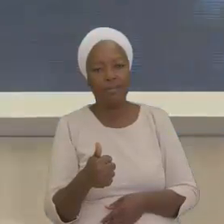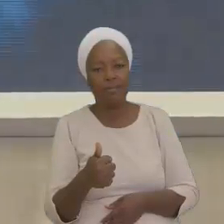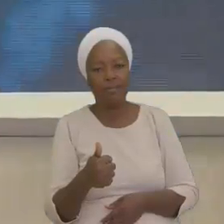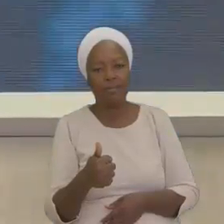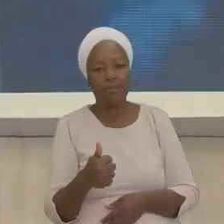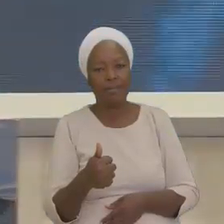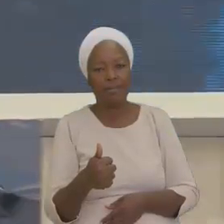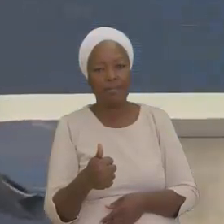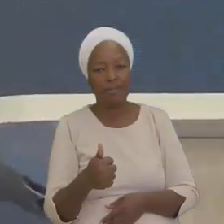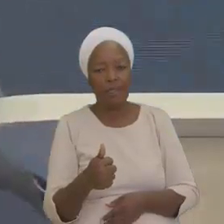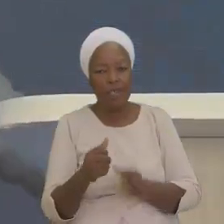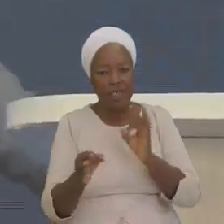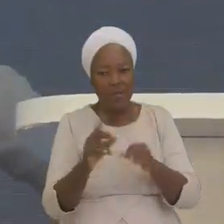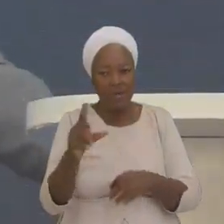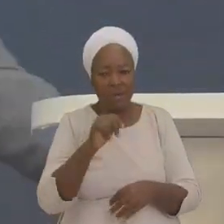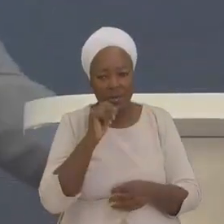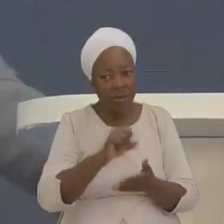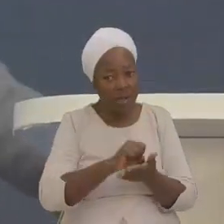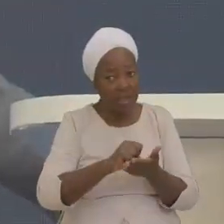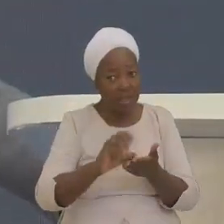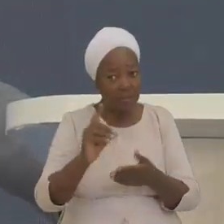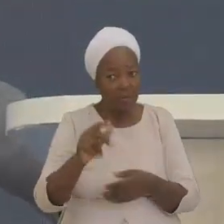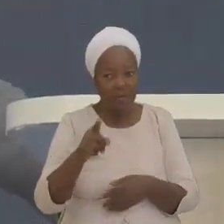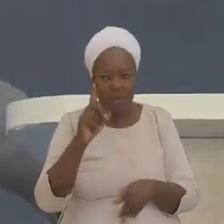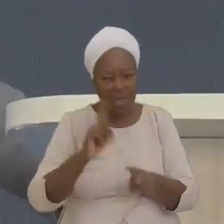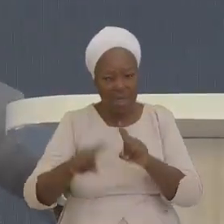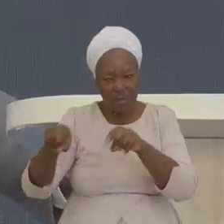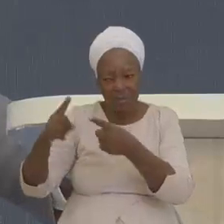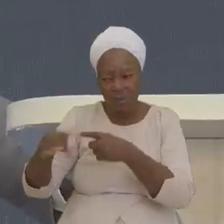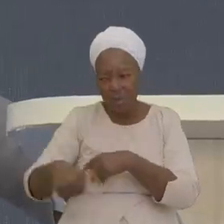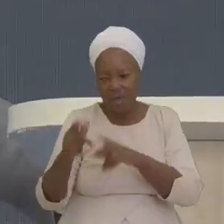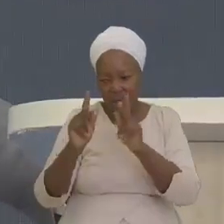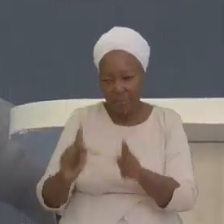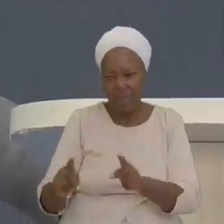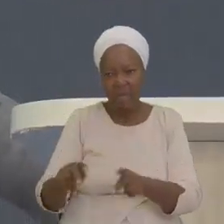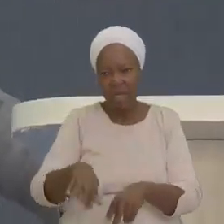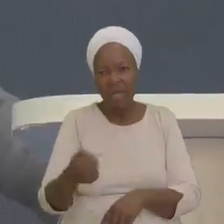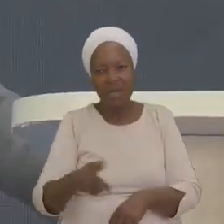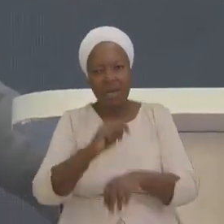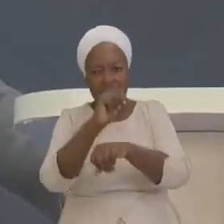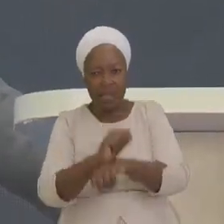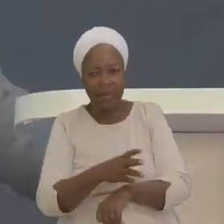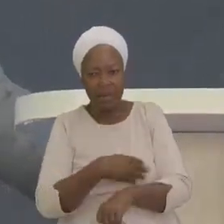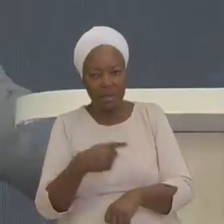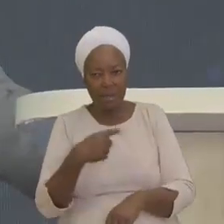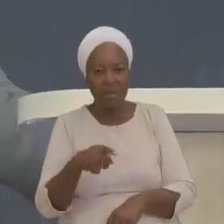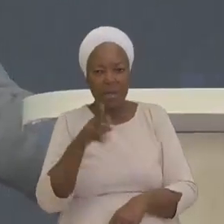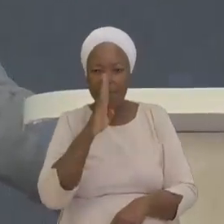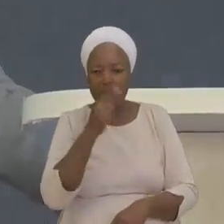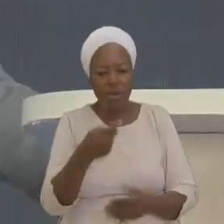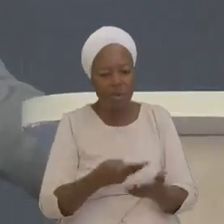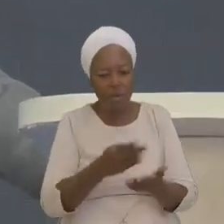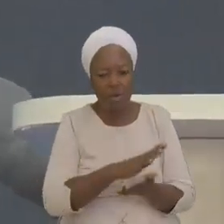If you are not sanctified, you cannot go to another person, another temple, and say, be ye holy and be